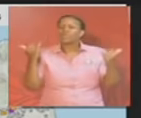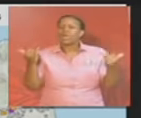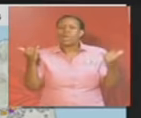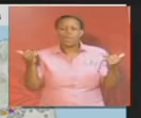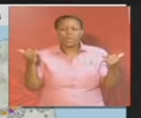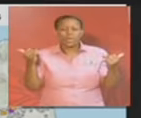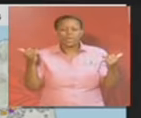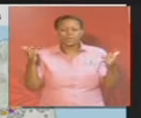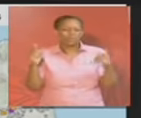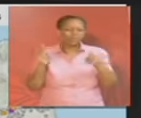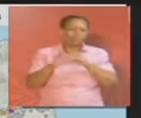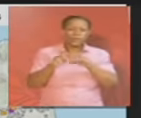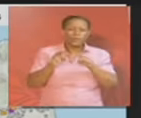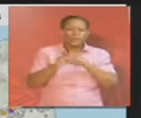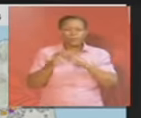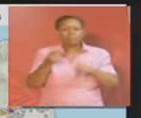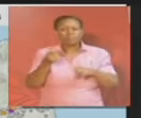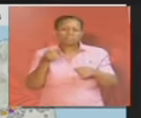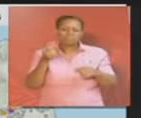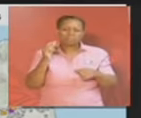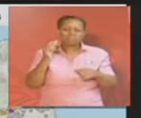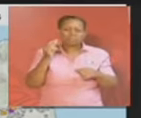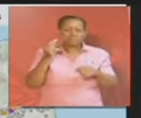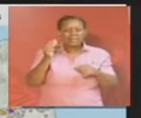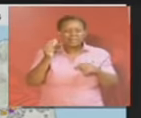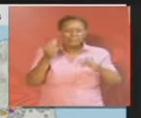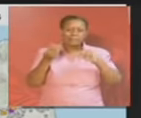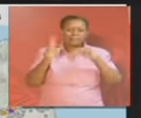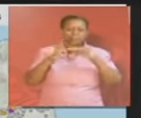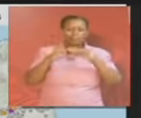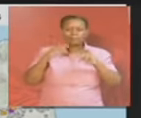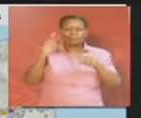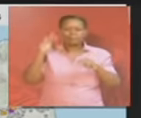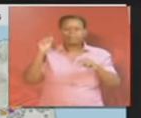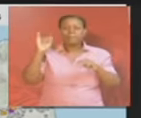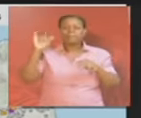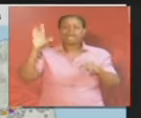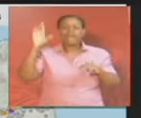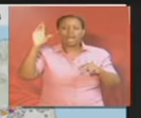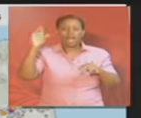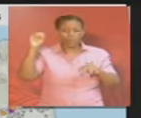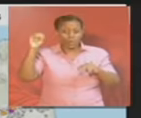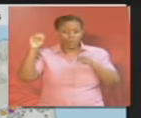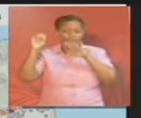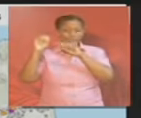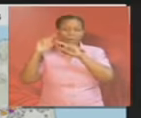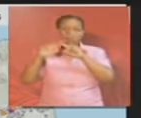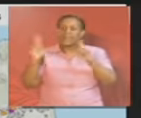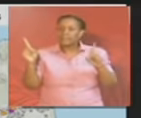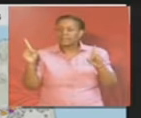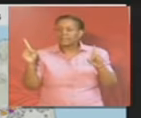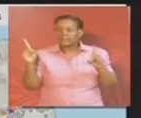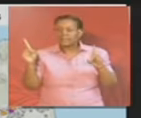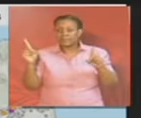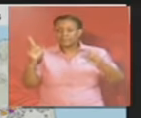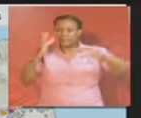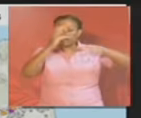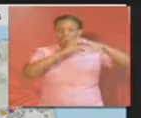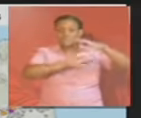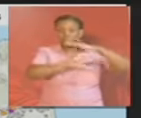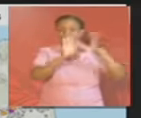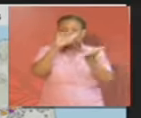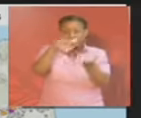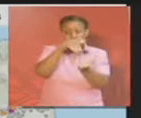minimal. But in other counties, such as St. George, east, west, and central, Kearney, Victoria and St.